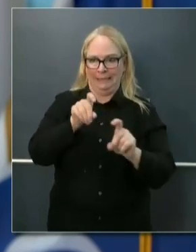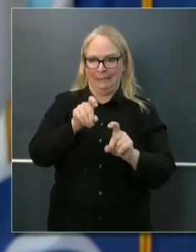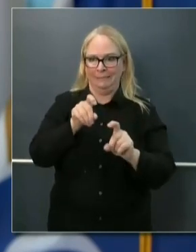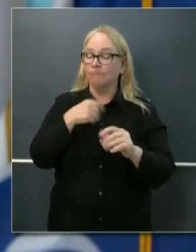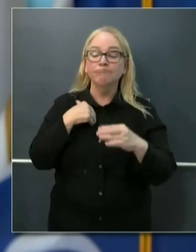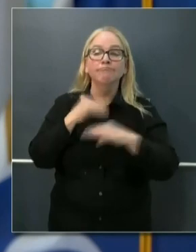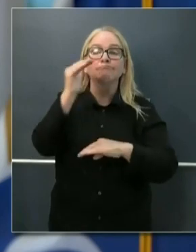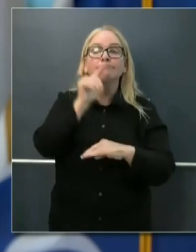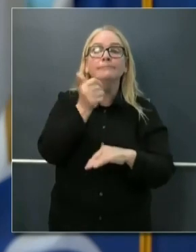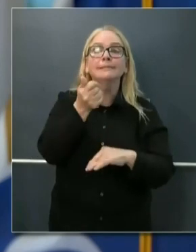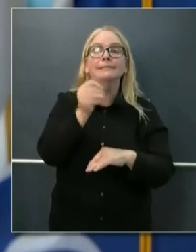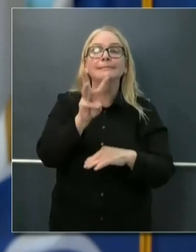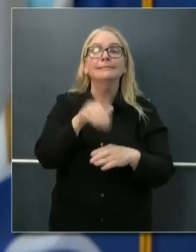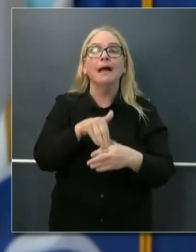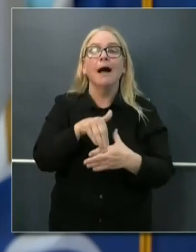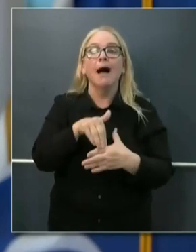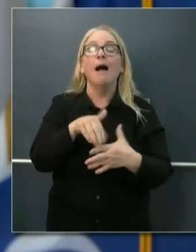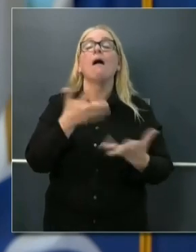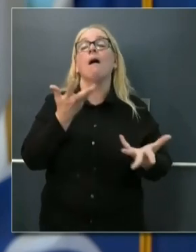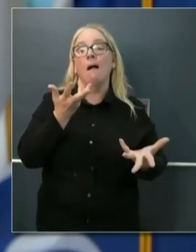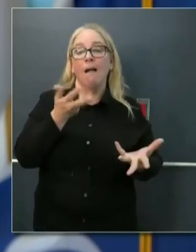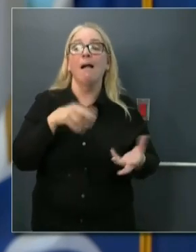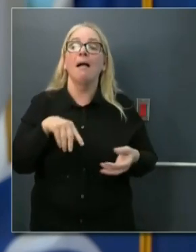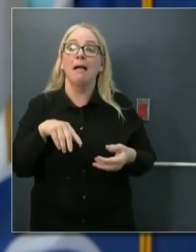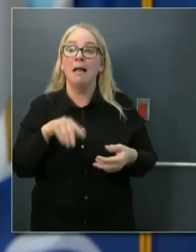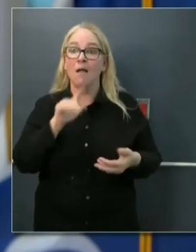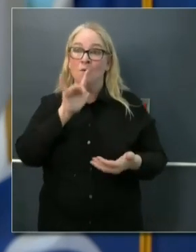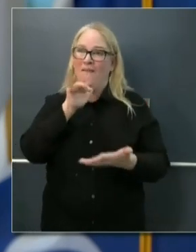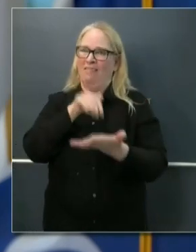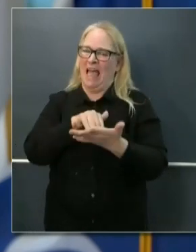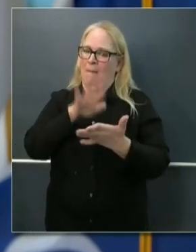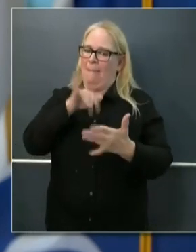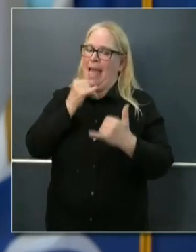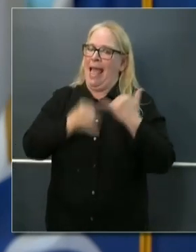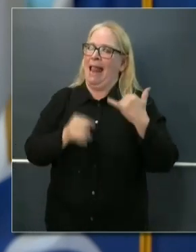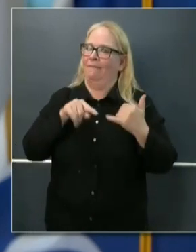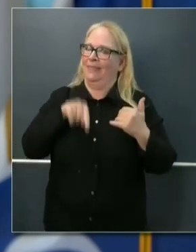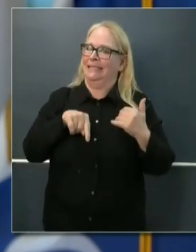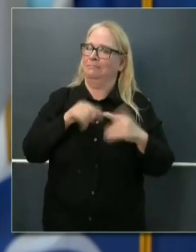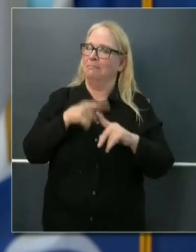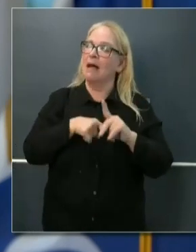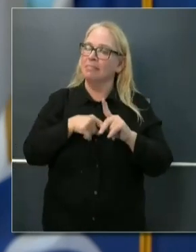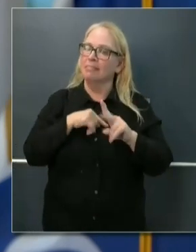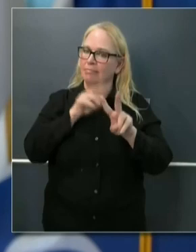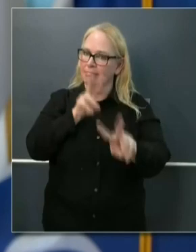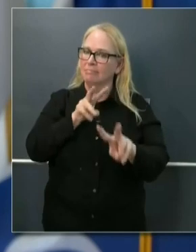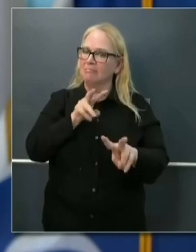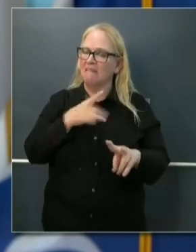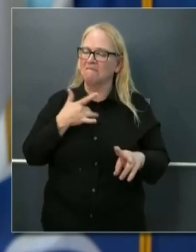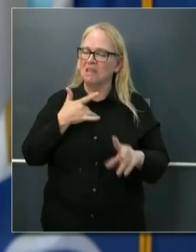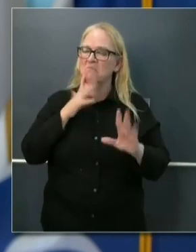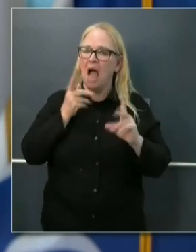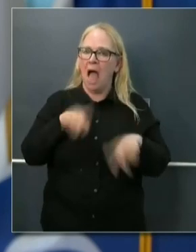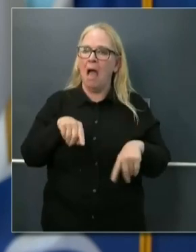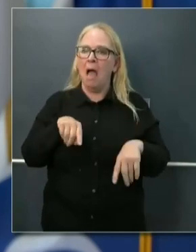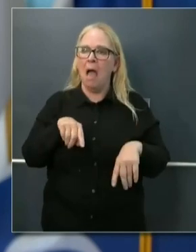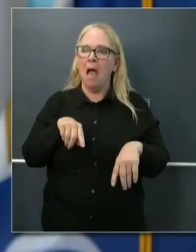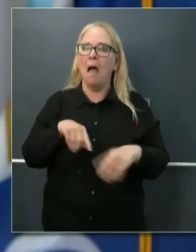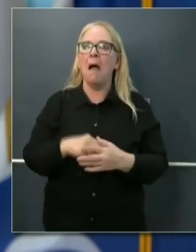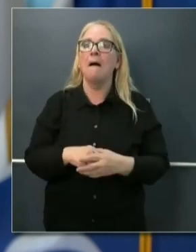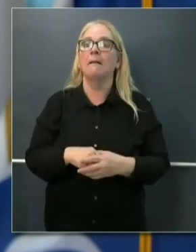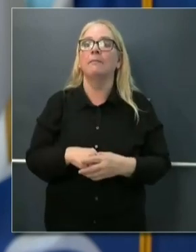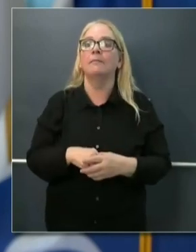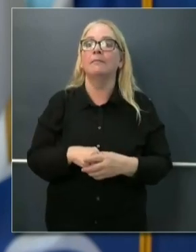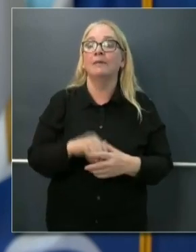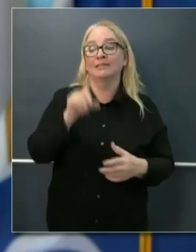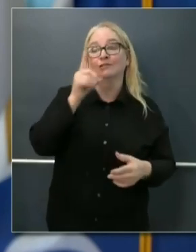that, and their goal was 25,000 at the end of the month, and I'm confident we'll do the same. Just 2 days ago, Dr. Galley came